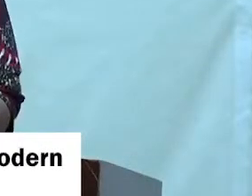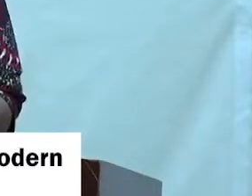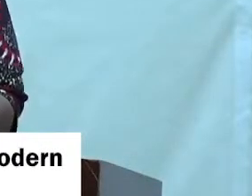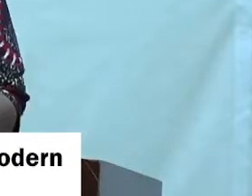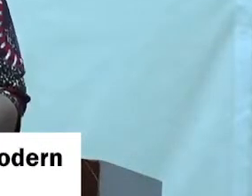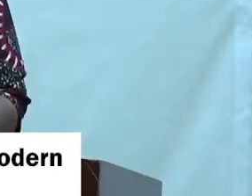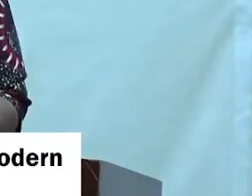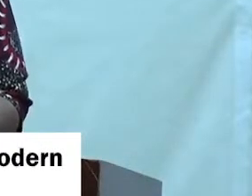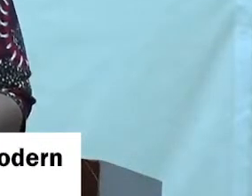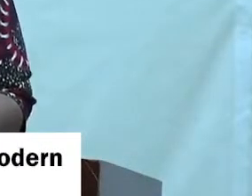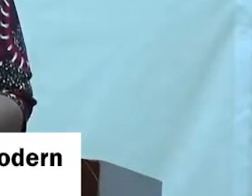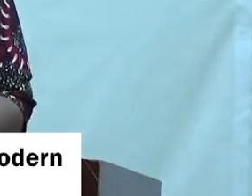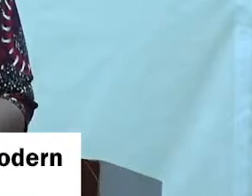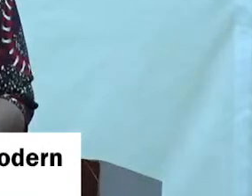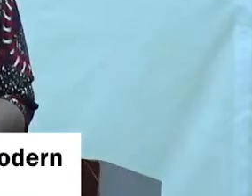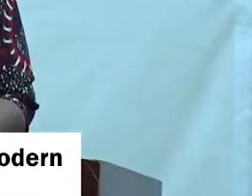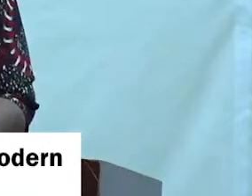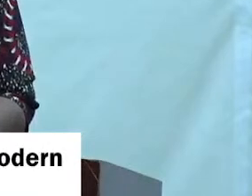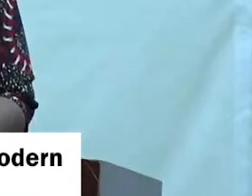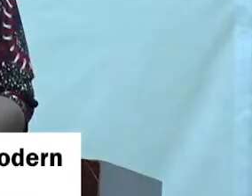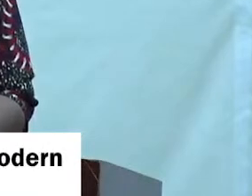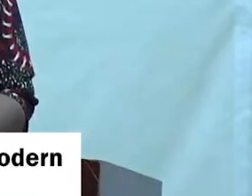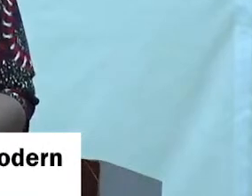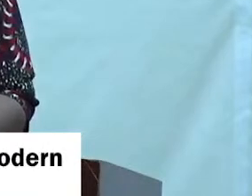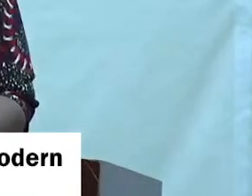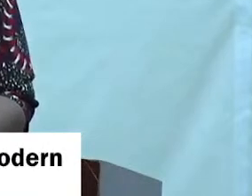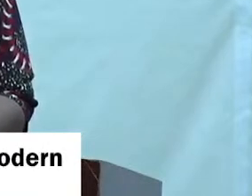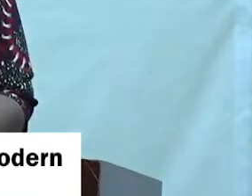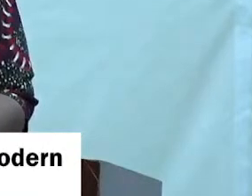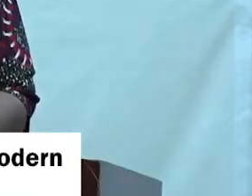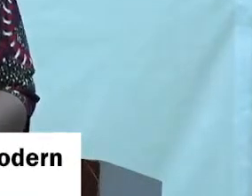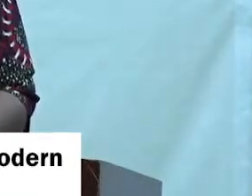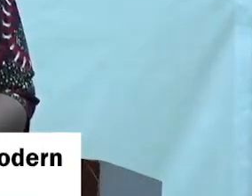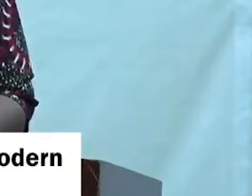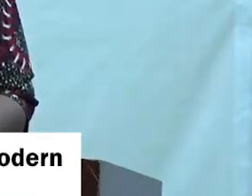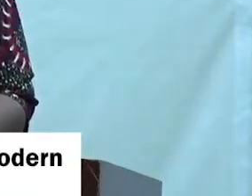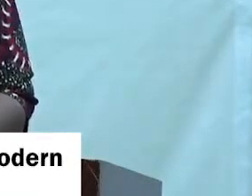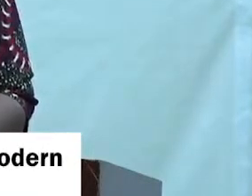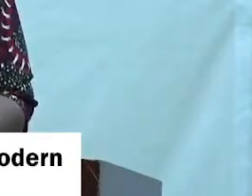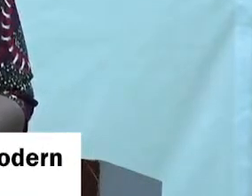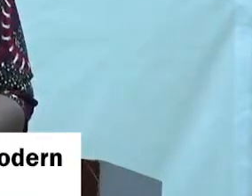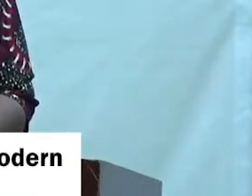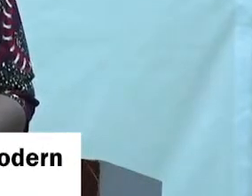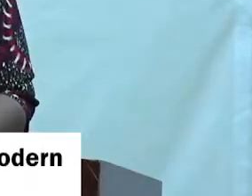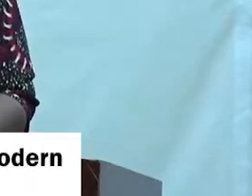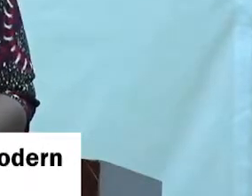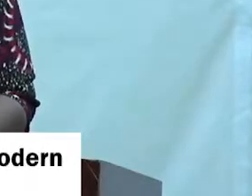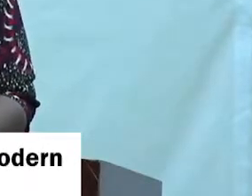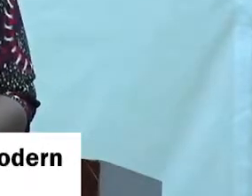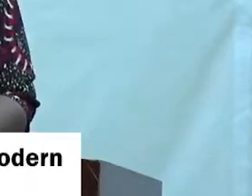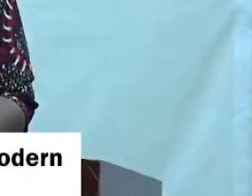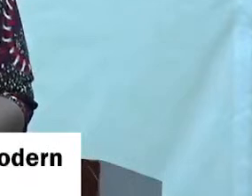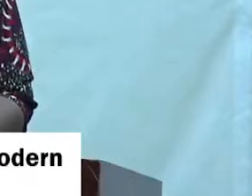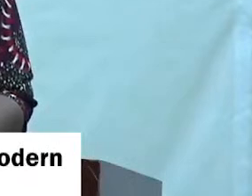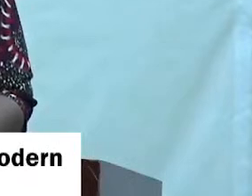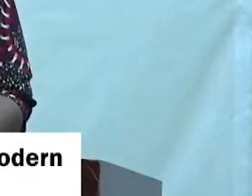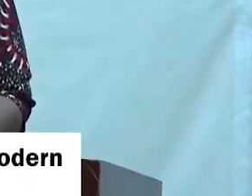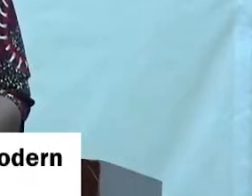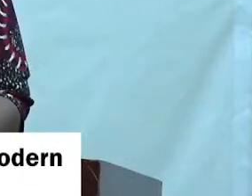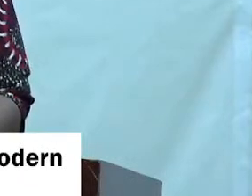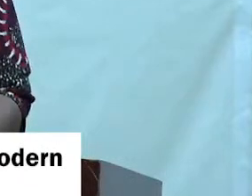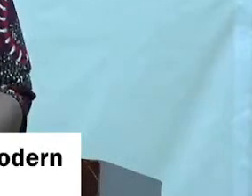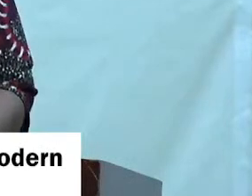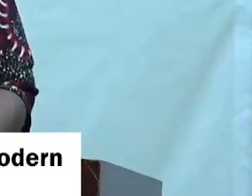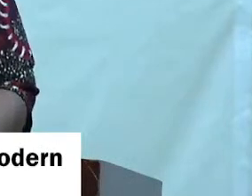Bwedi, our very own, the board chair of the Afrobarometer Network, speaking on making democracy work for the people